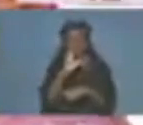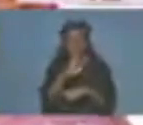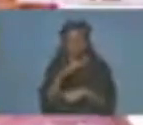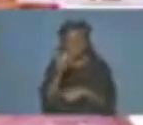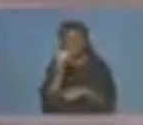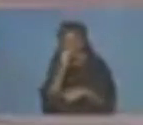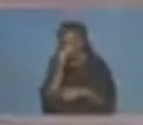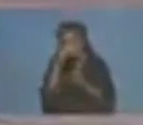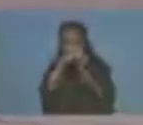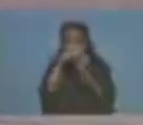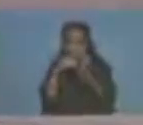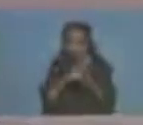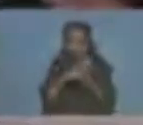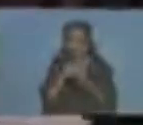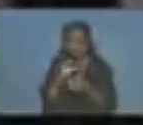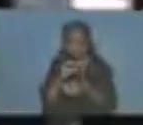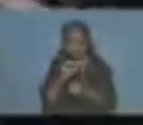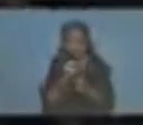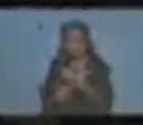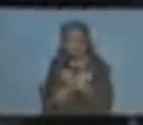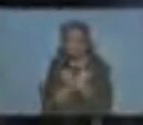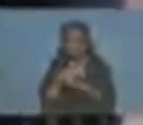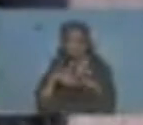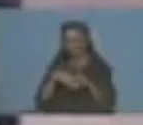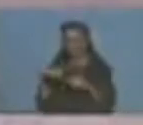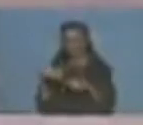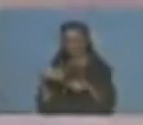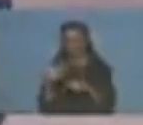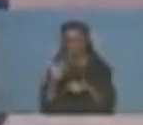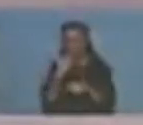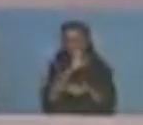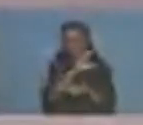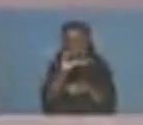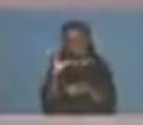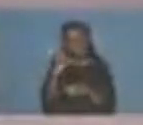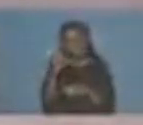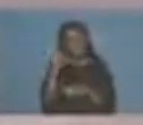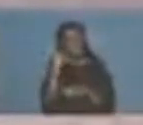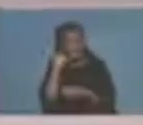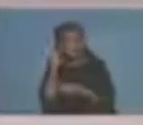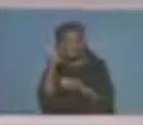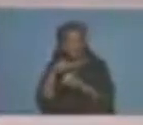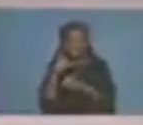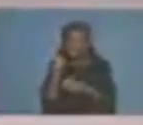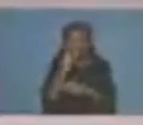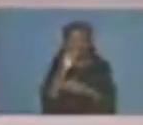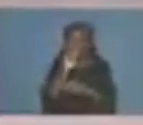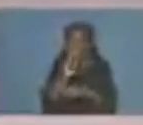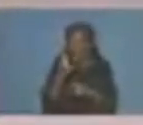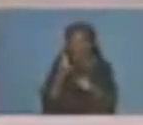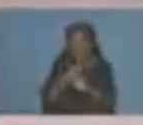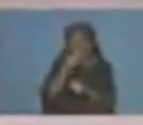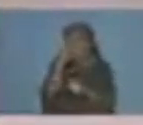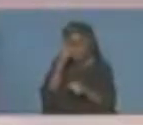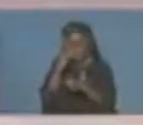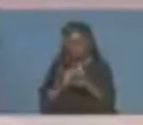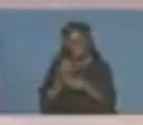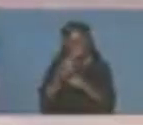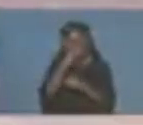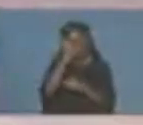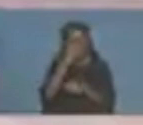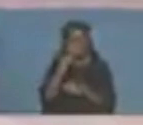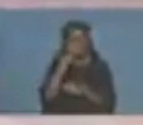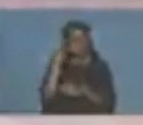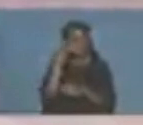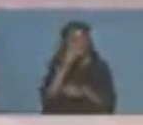of love. But out of hundreds of callers and participants, only one could win the coveted prize. That winner, Miss Shanique